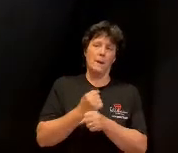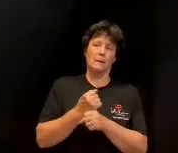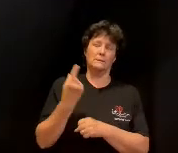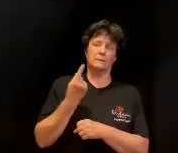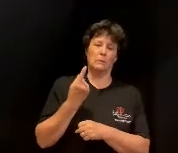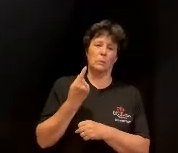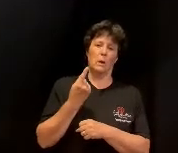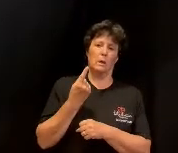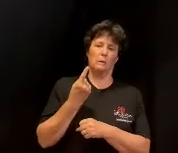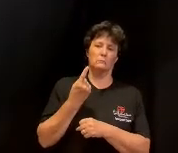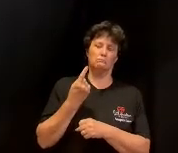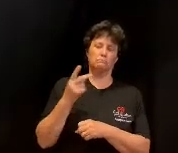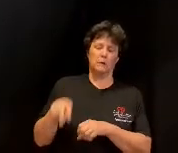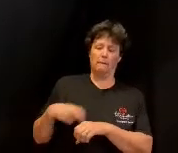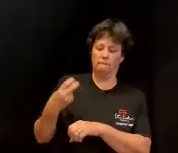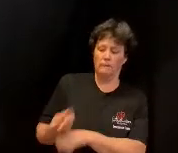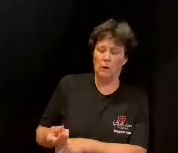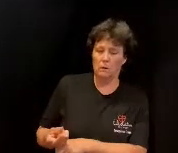stumble.